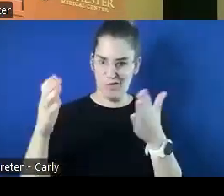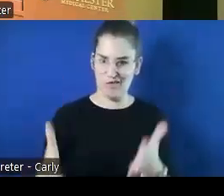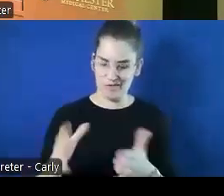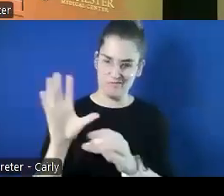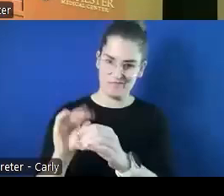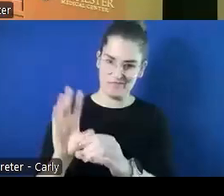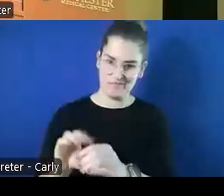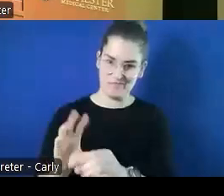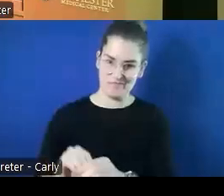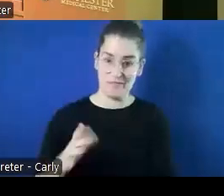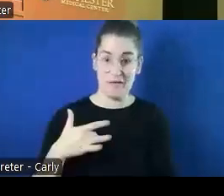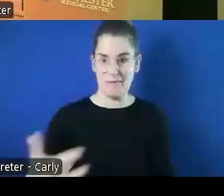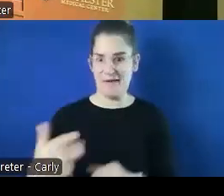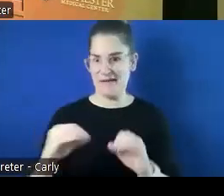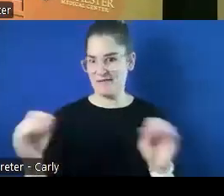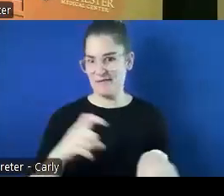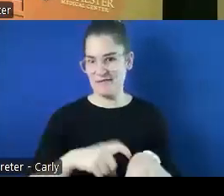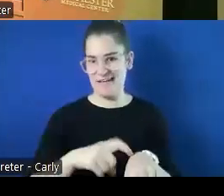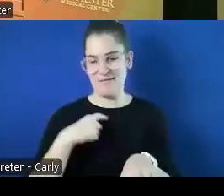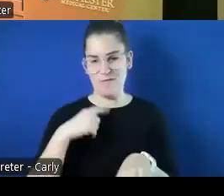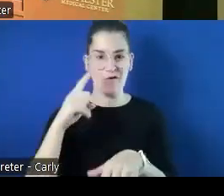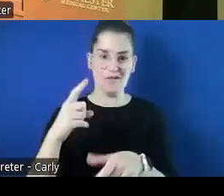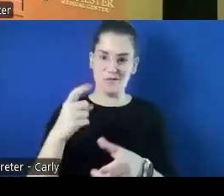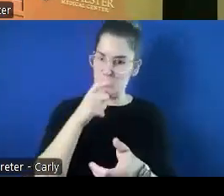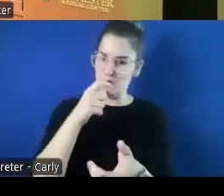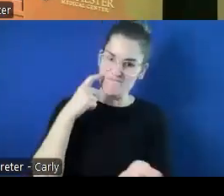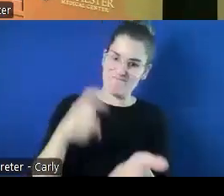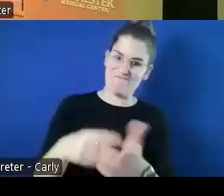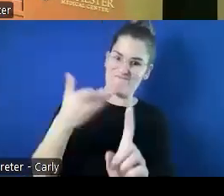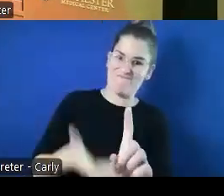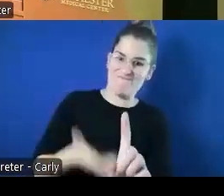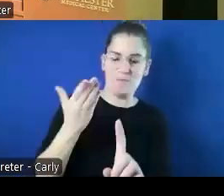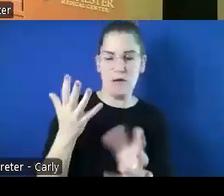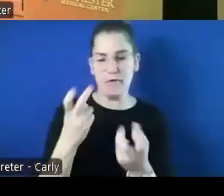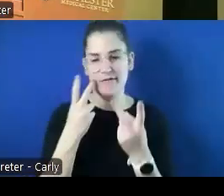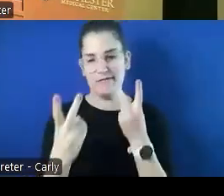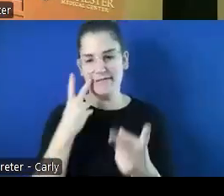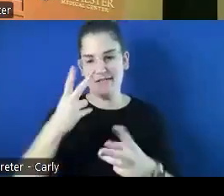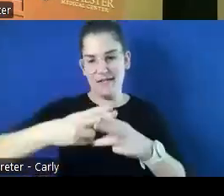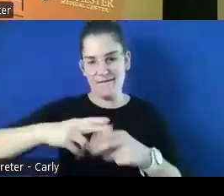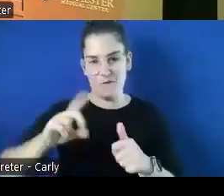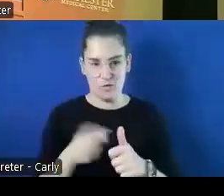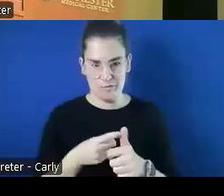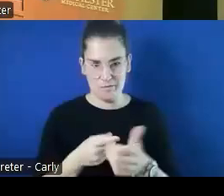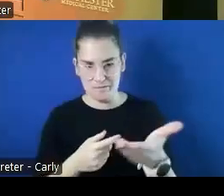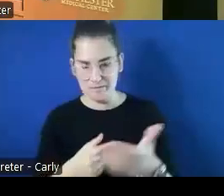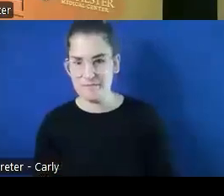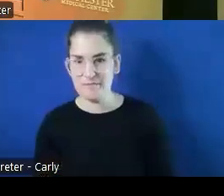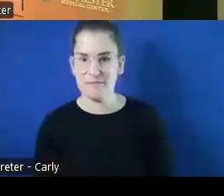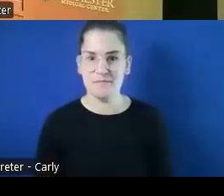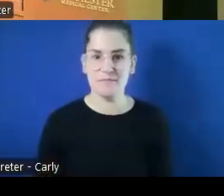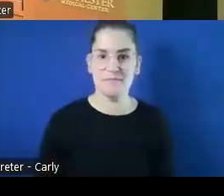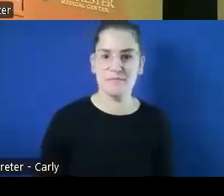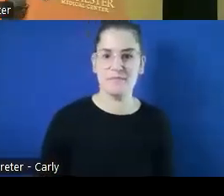usually I don't get the time to get to the acknowledgments section. And so I wanted everyone to see who's involved first. What?